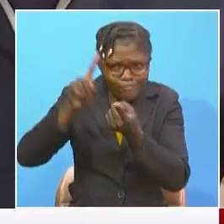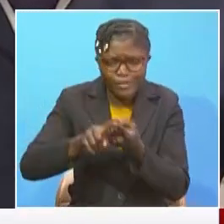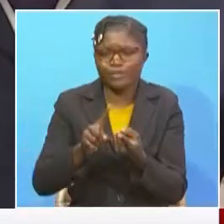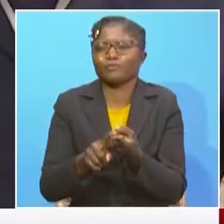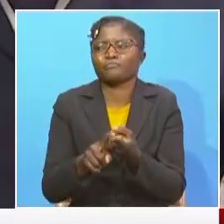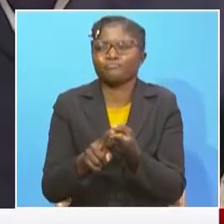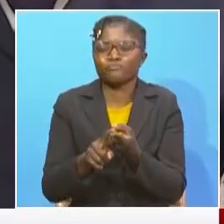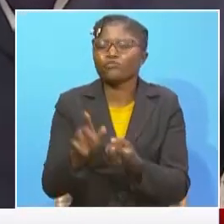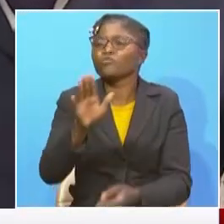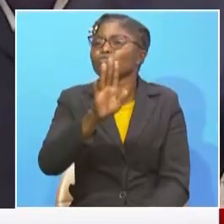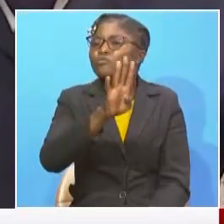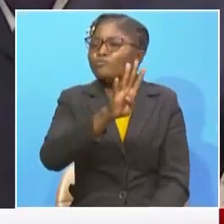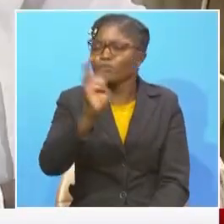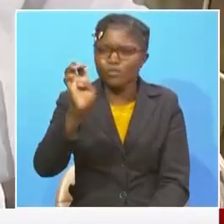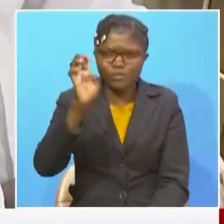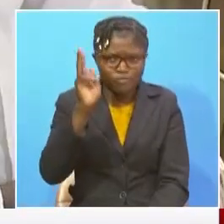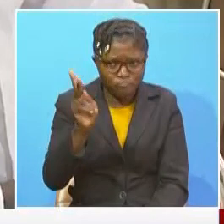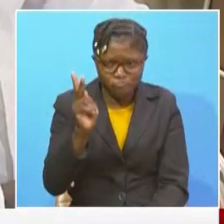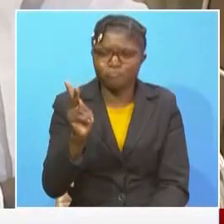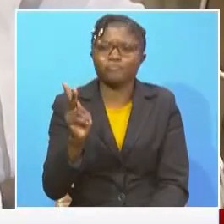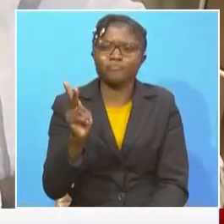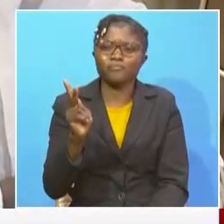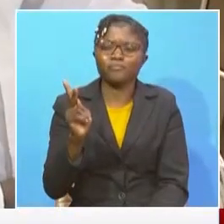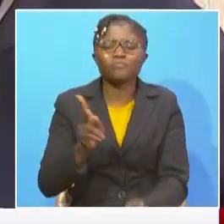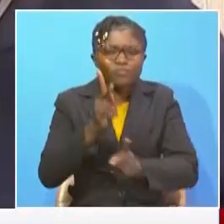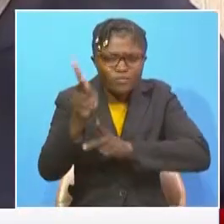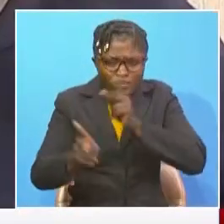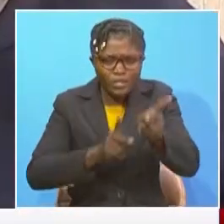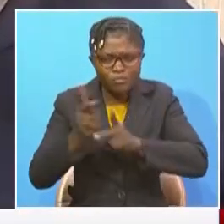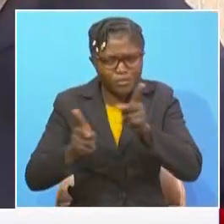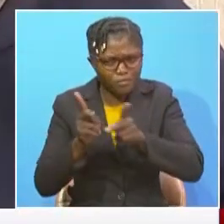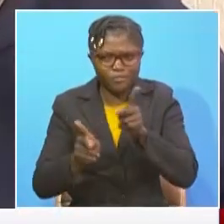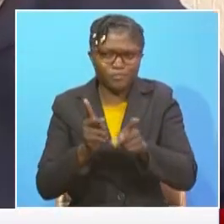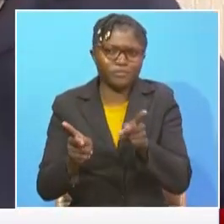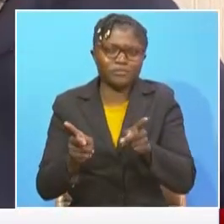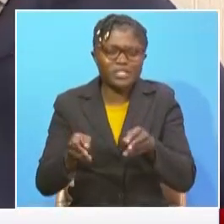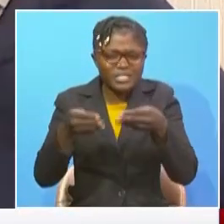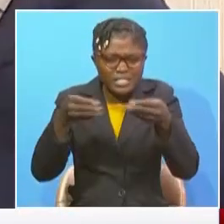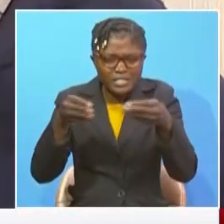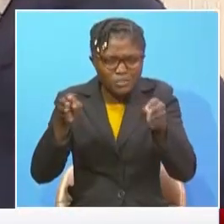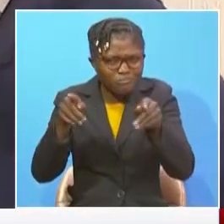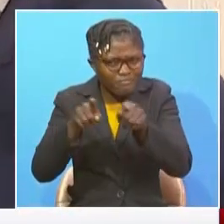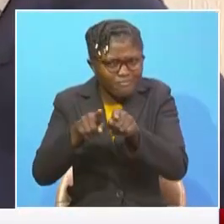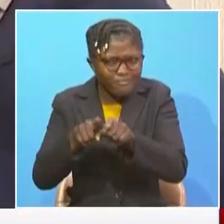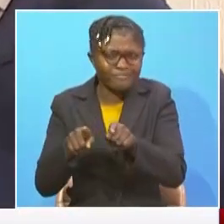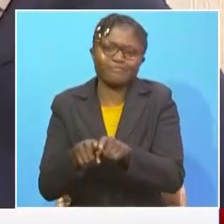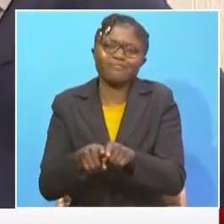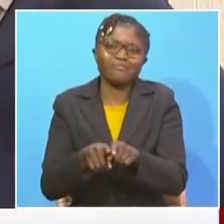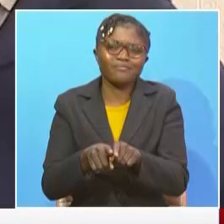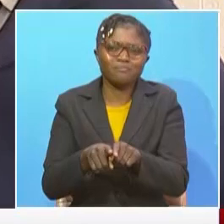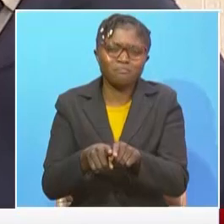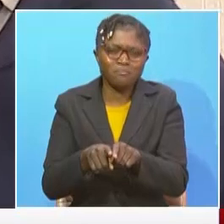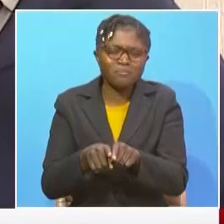low as 400 kwacha per gram to the middle people who later sell the same for more